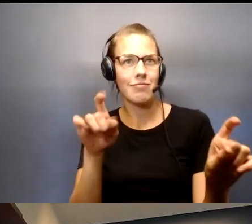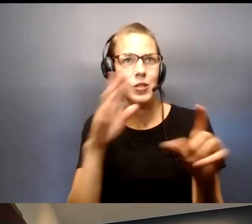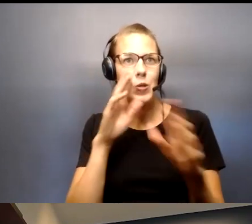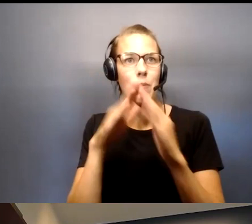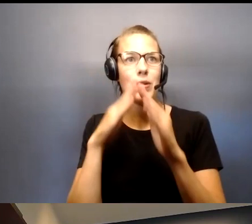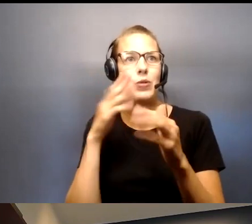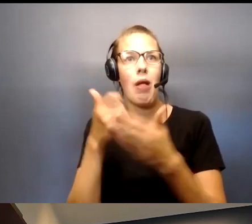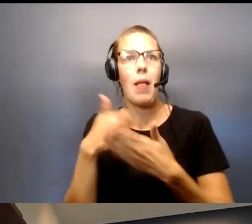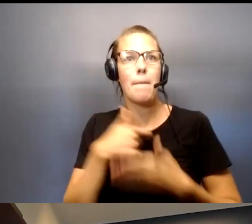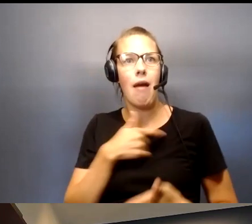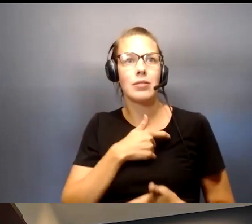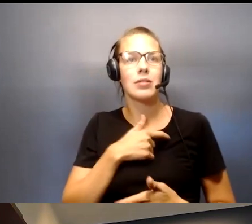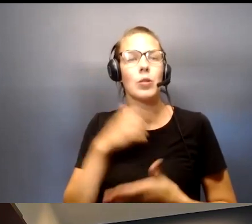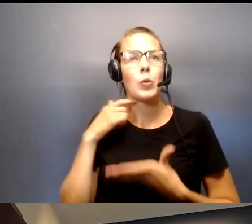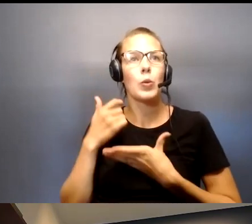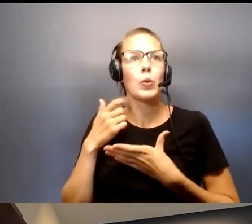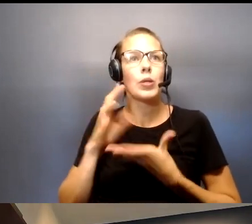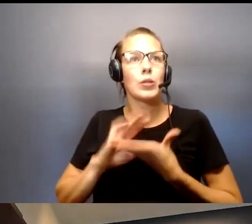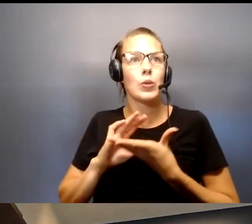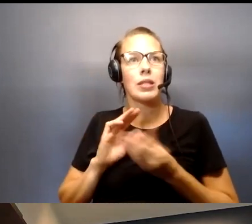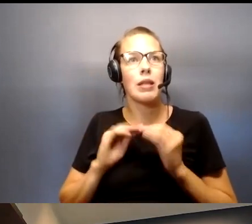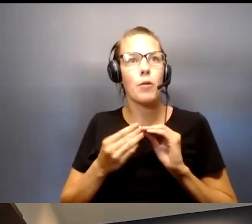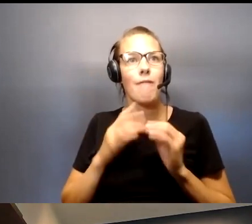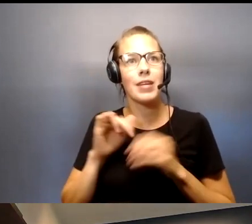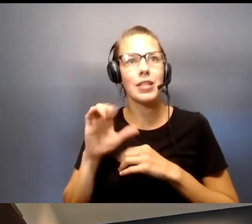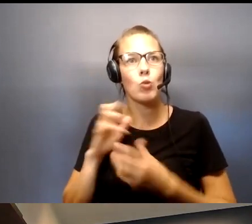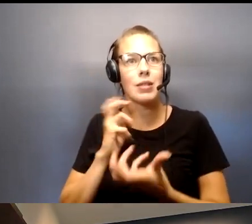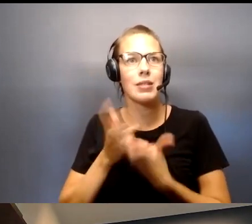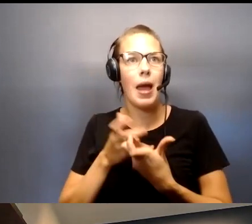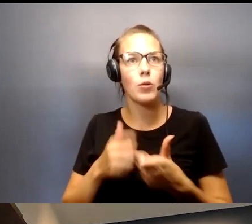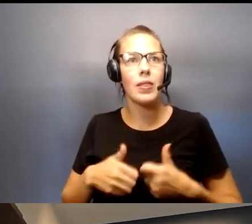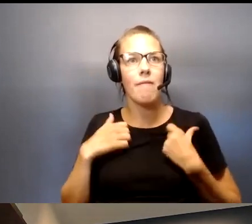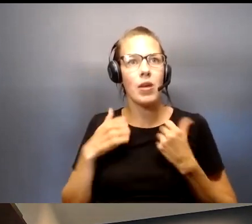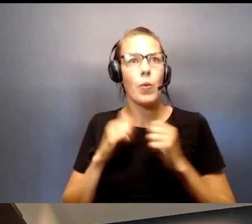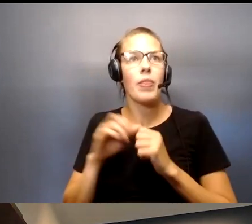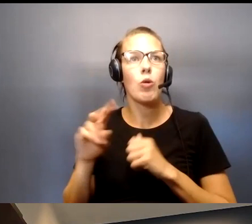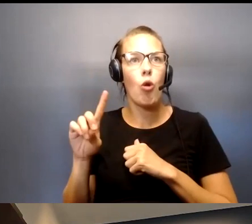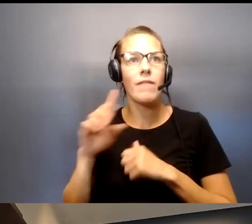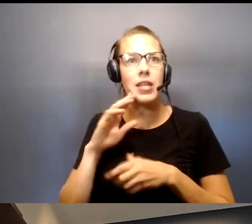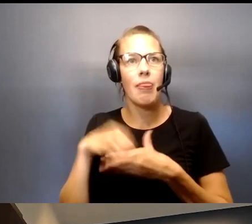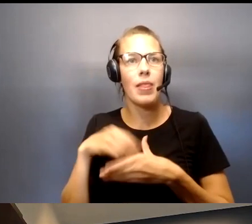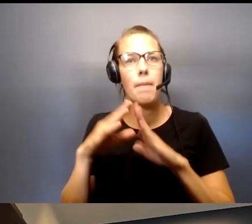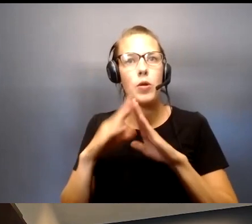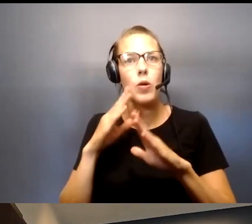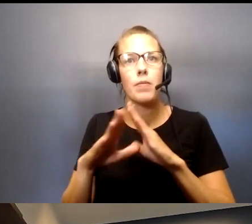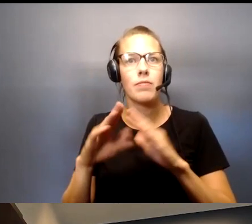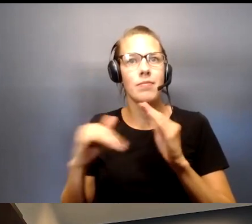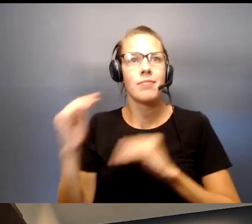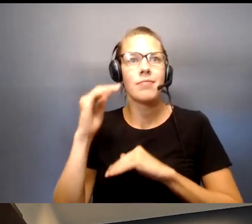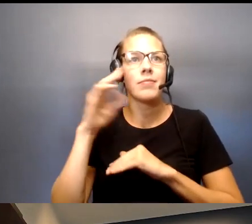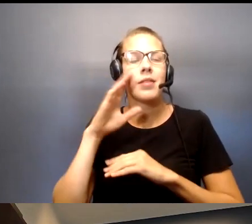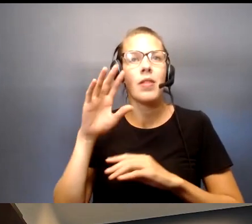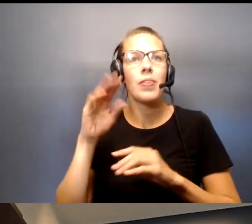us reduce the number of cases and adapt to living with COVID in our community. Above all else, the Quad City COVID-19